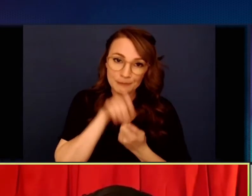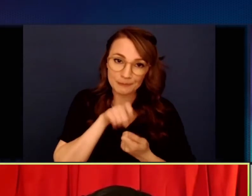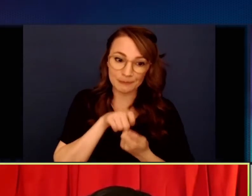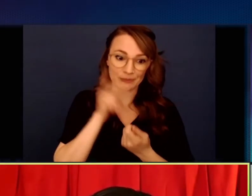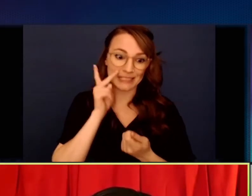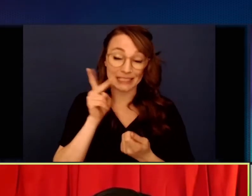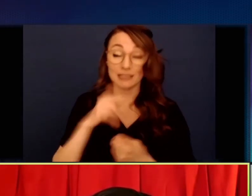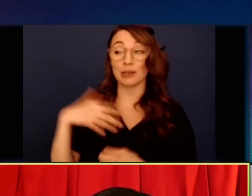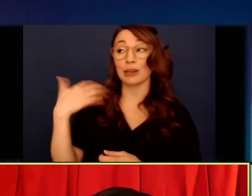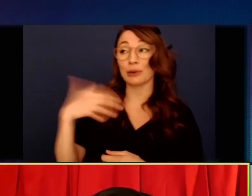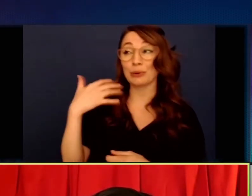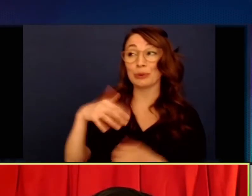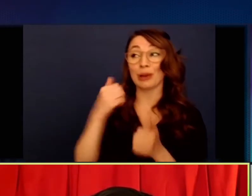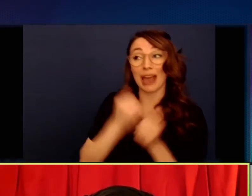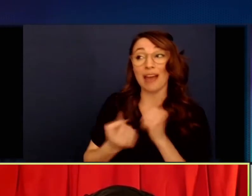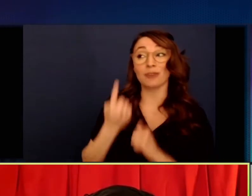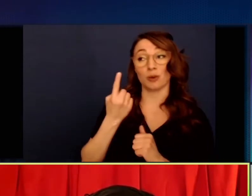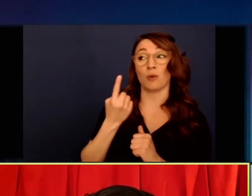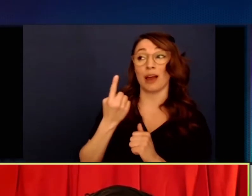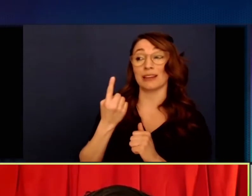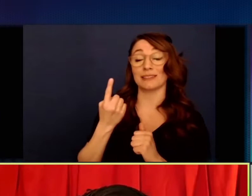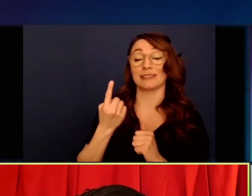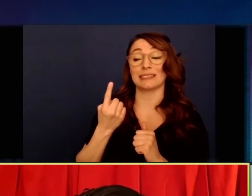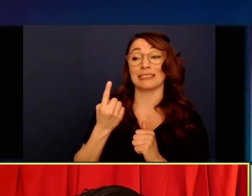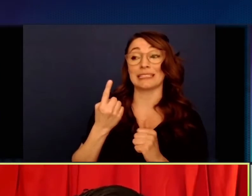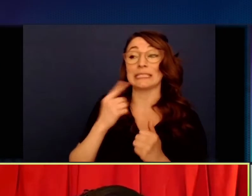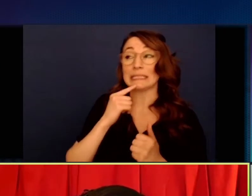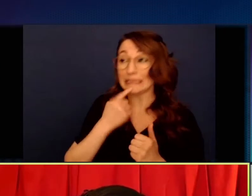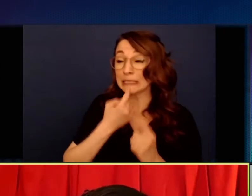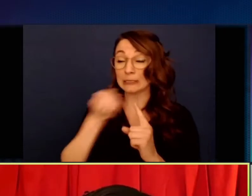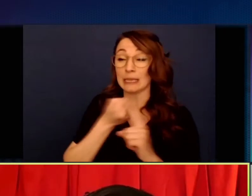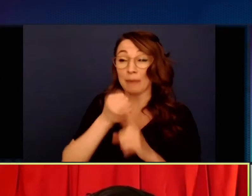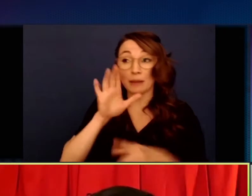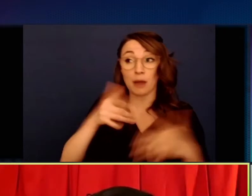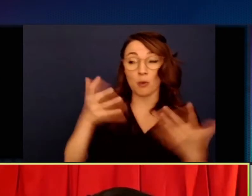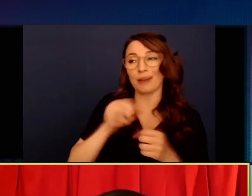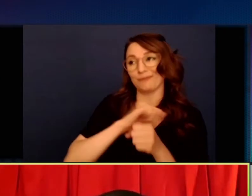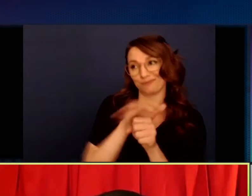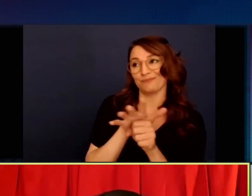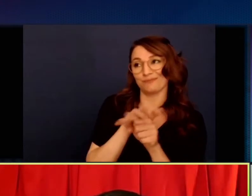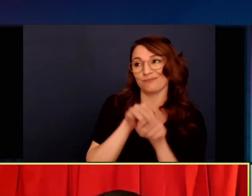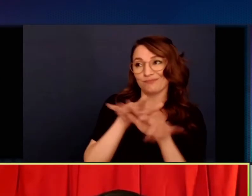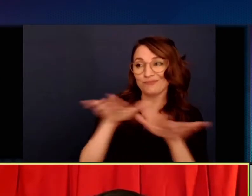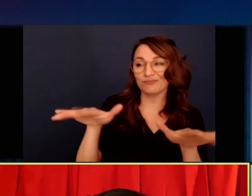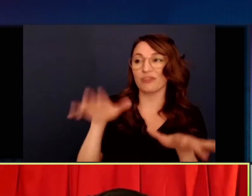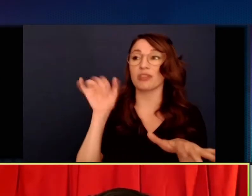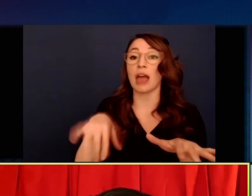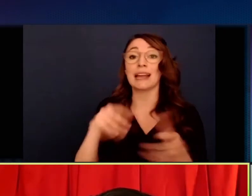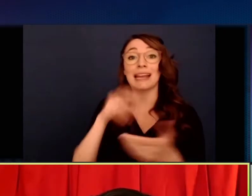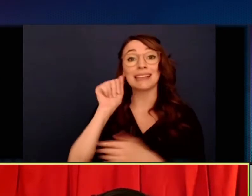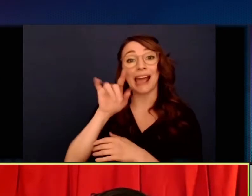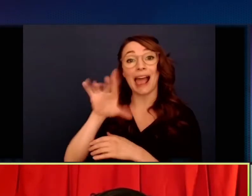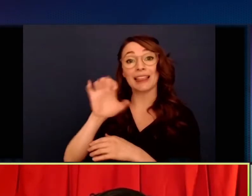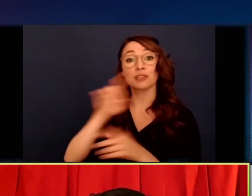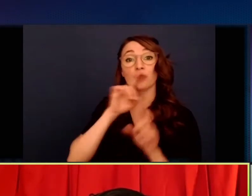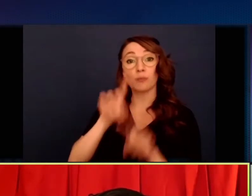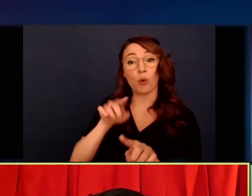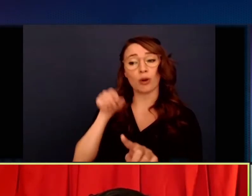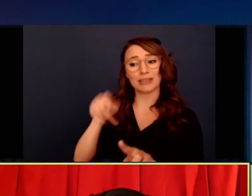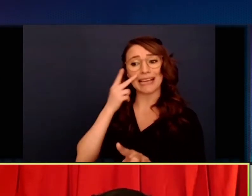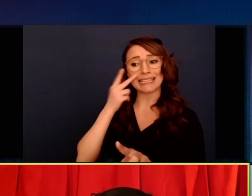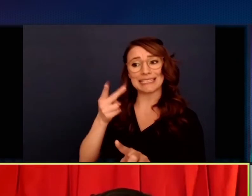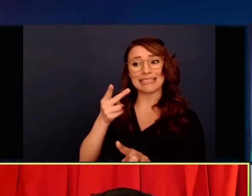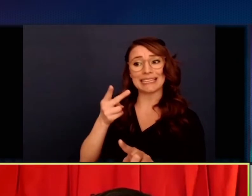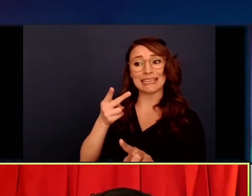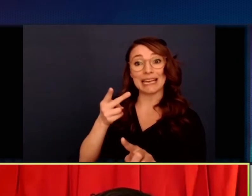everyone has been impacted by the pandemic. It shows here that the ALICE report came out it came